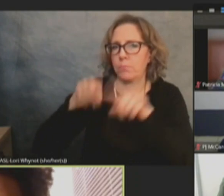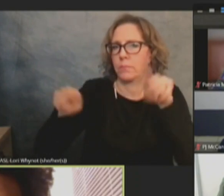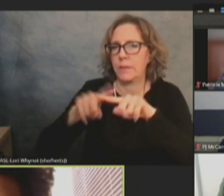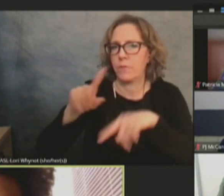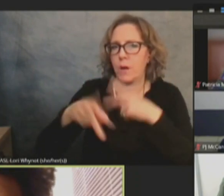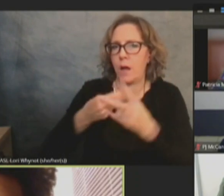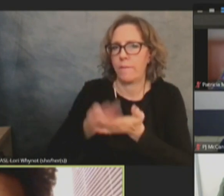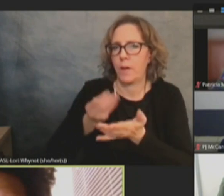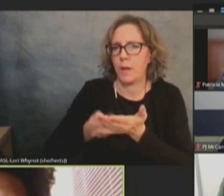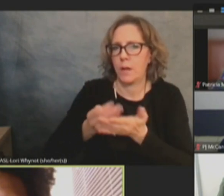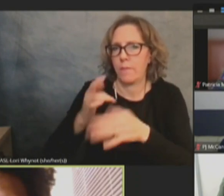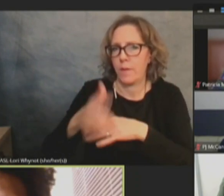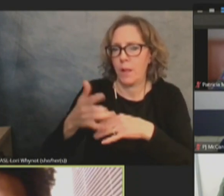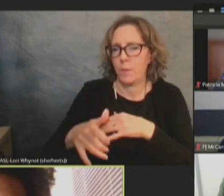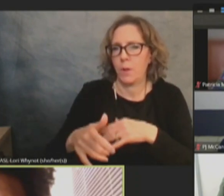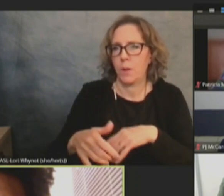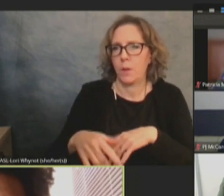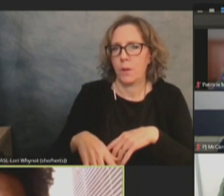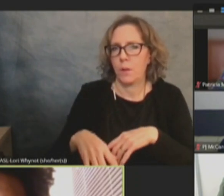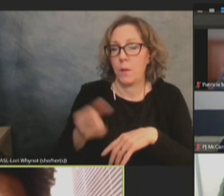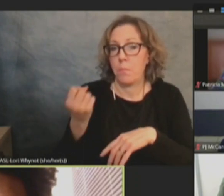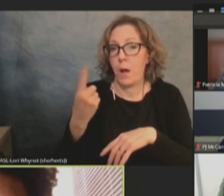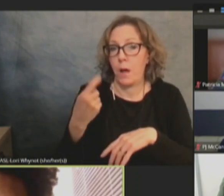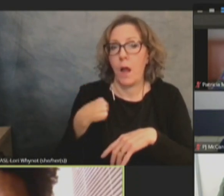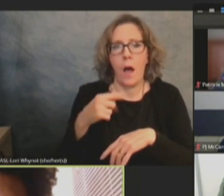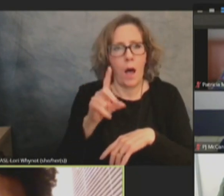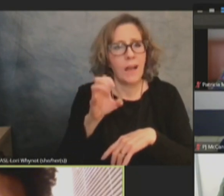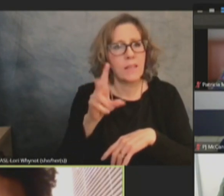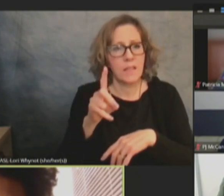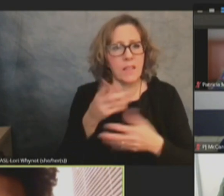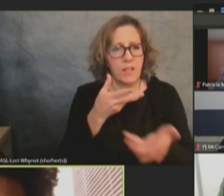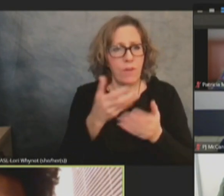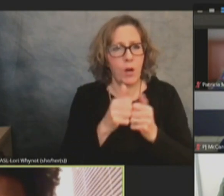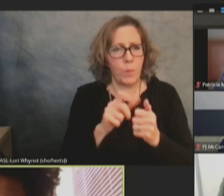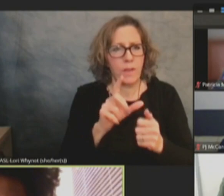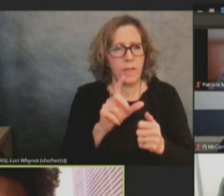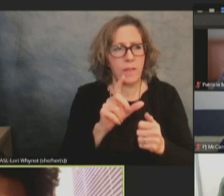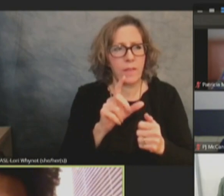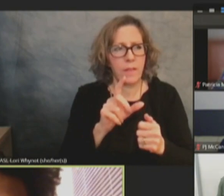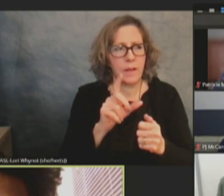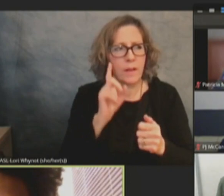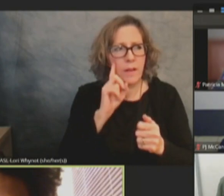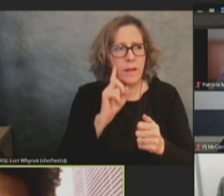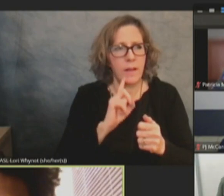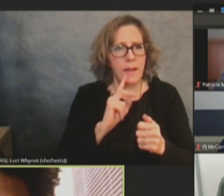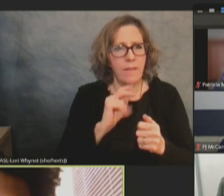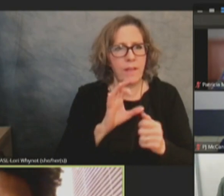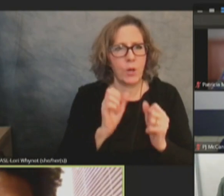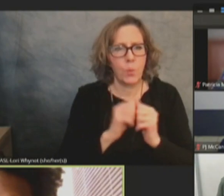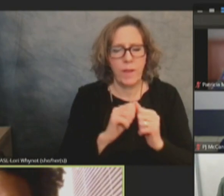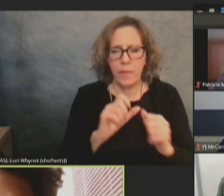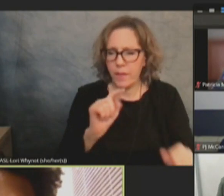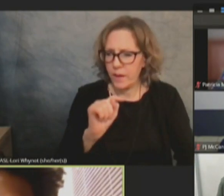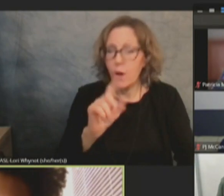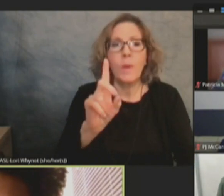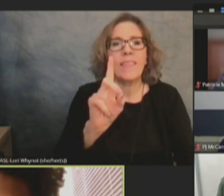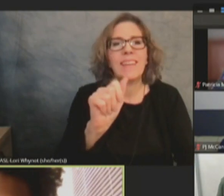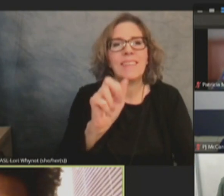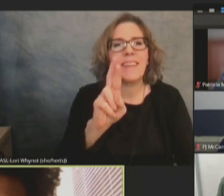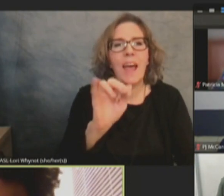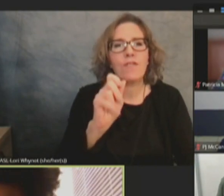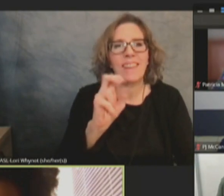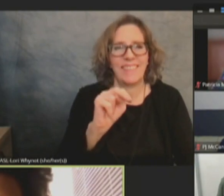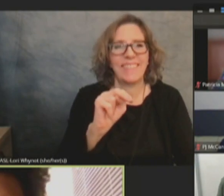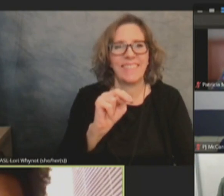thing I did want to mention is, I believe we've interacted with Deaf Inc. as well, with Darian, I believe, and who is wonderful,